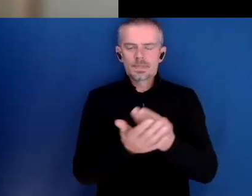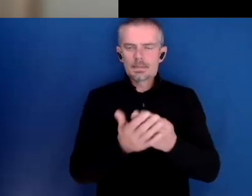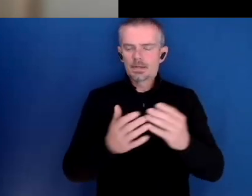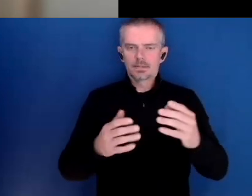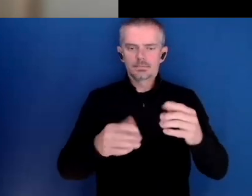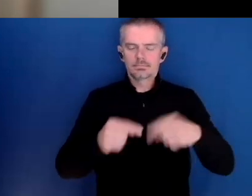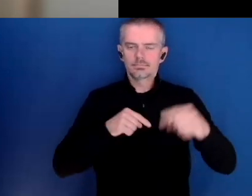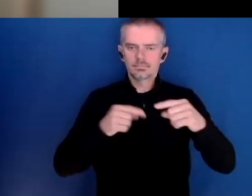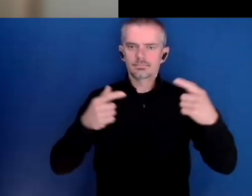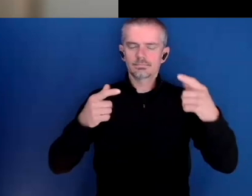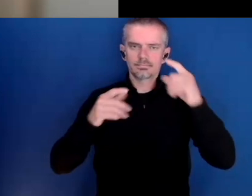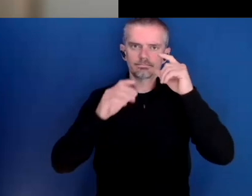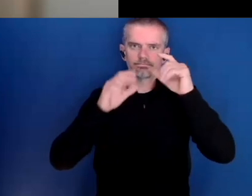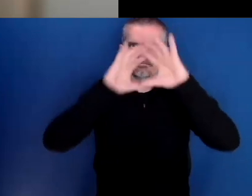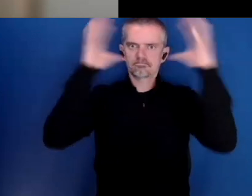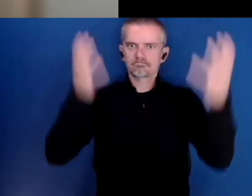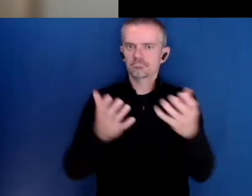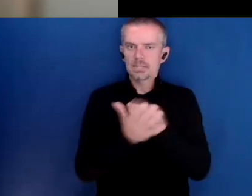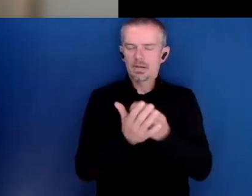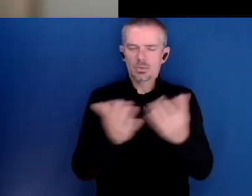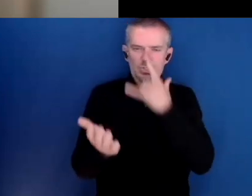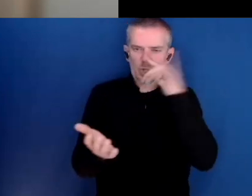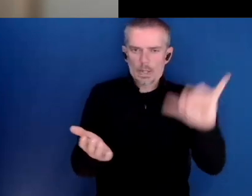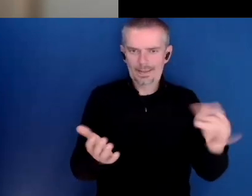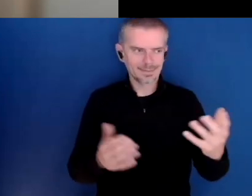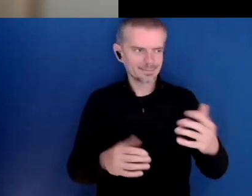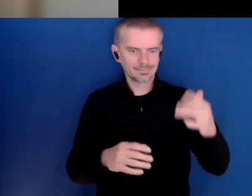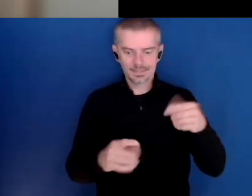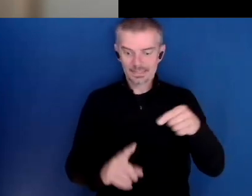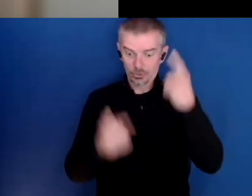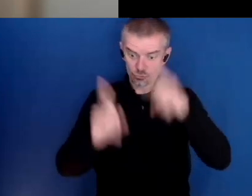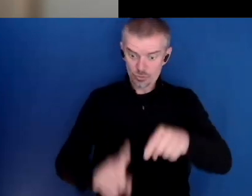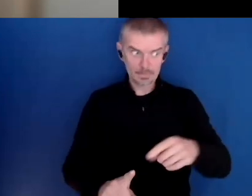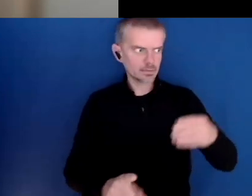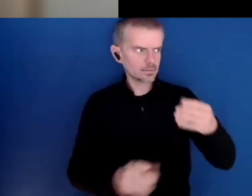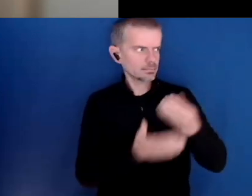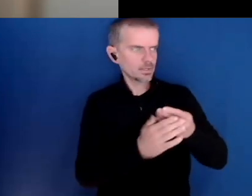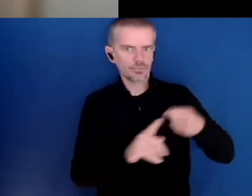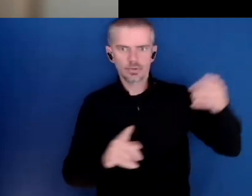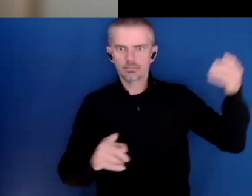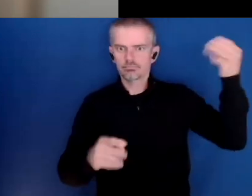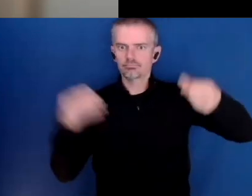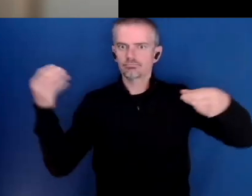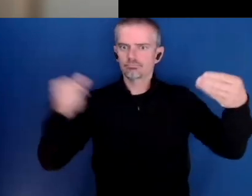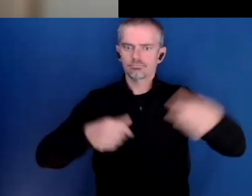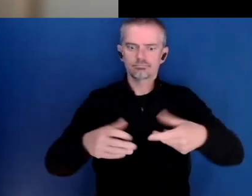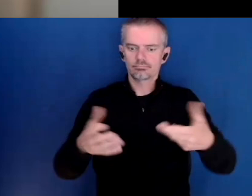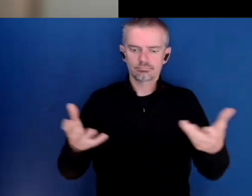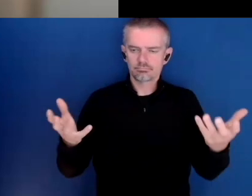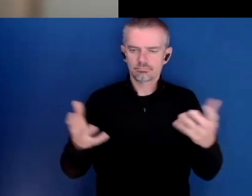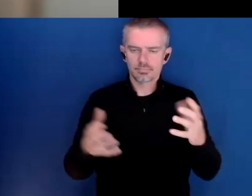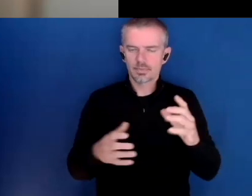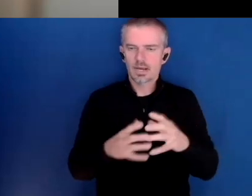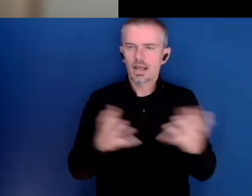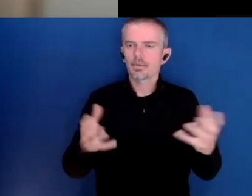different funding streams that are being plugged into these agreements? And there's just the amount of flexibility that there